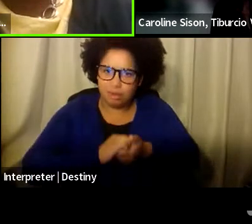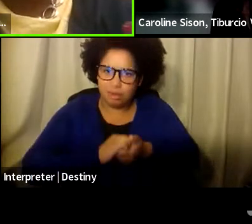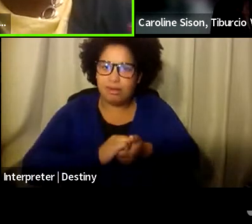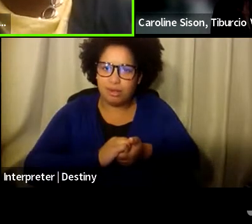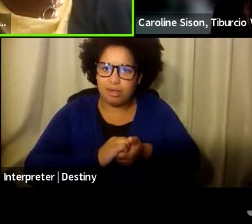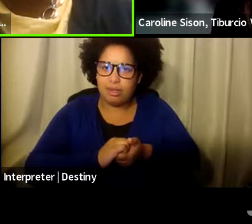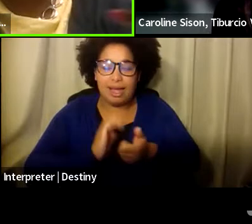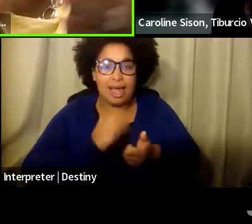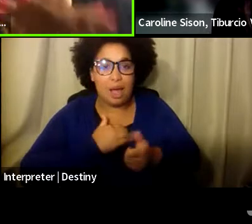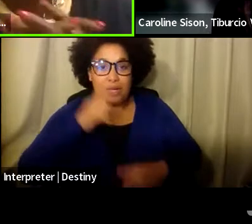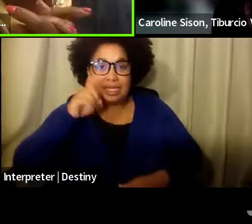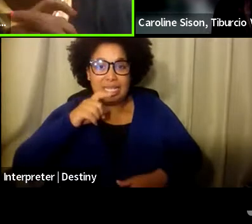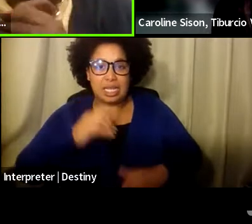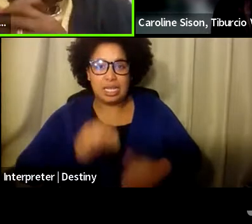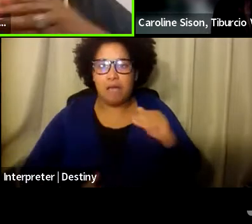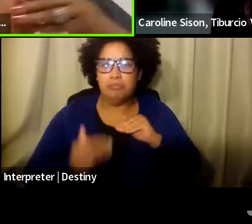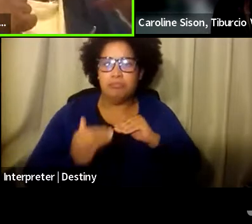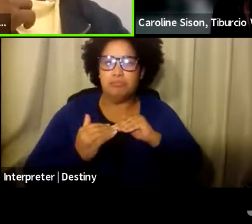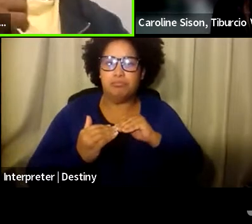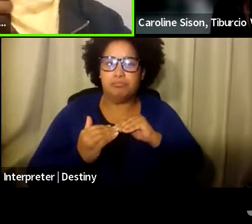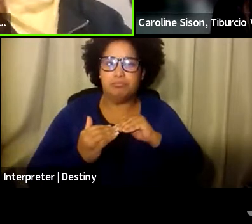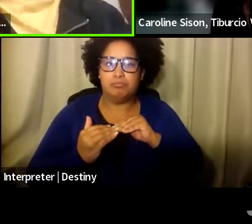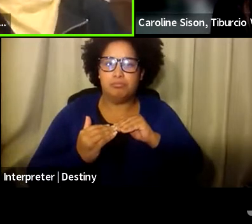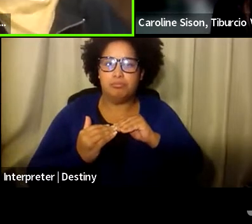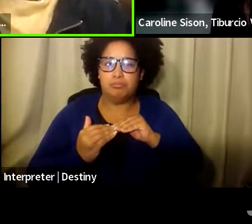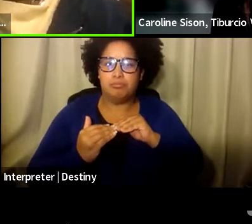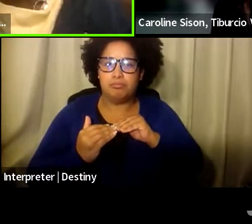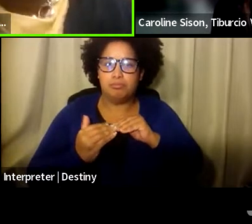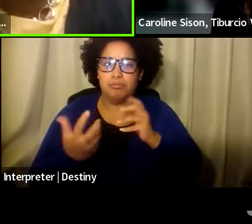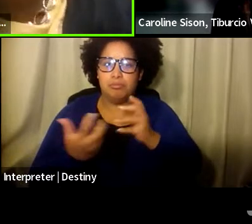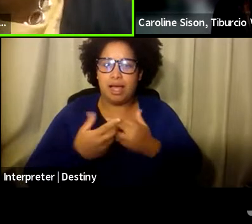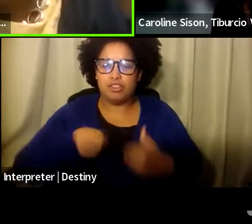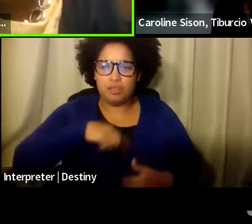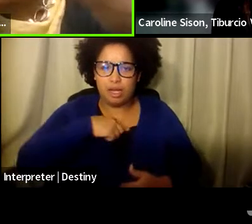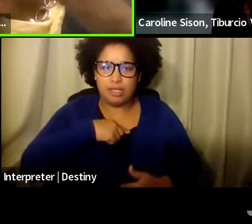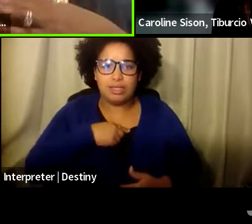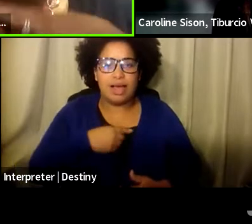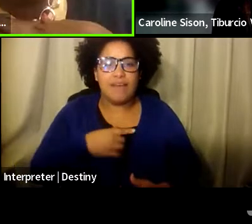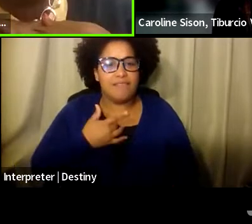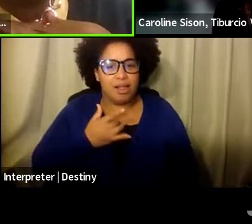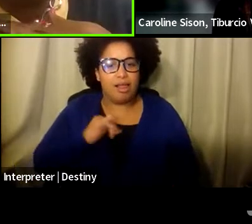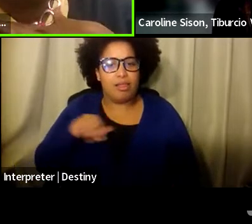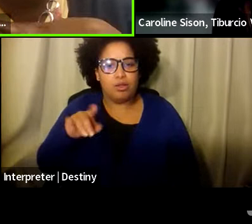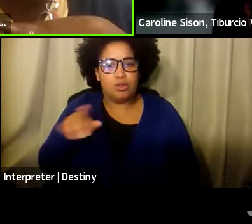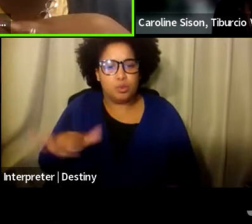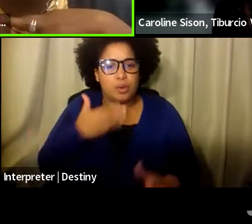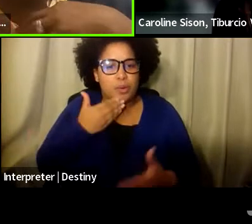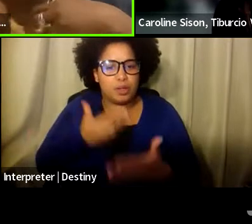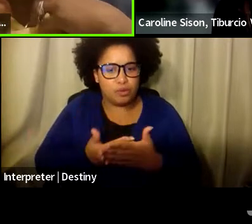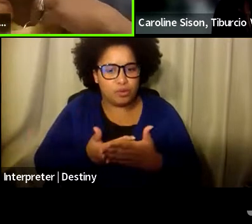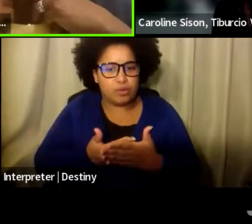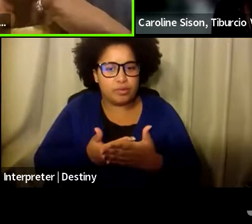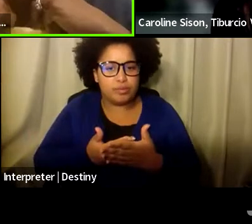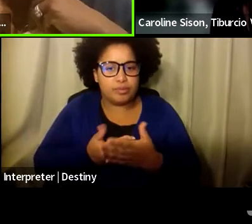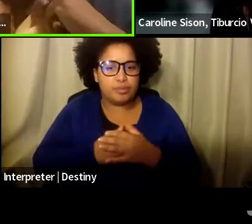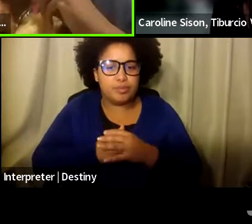we are within our community. So I think they're doing really good as far as I'm